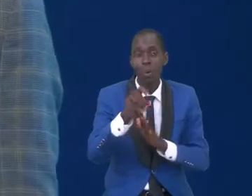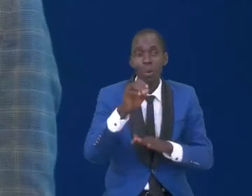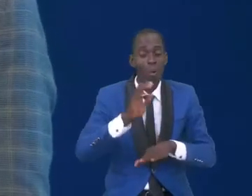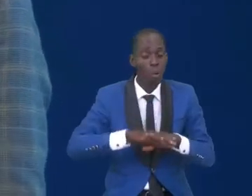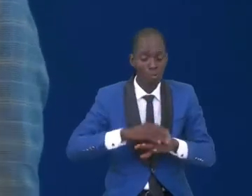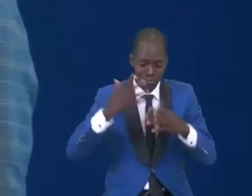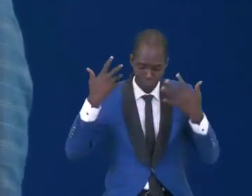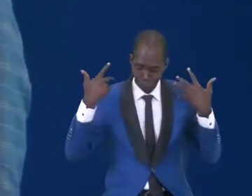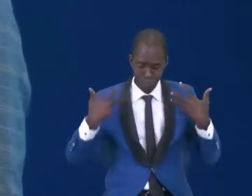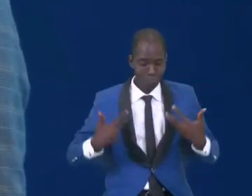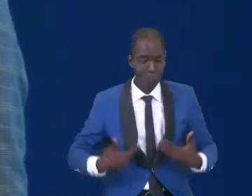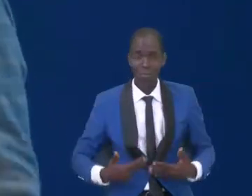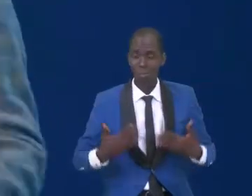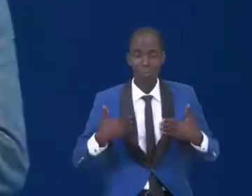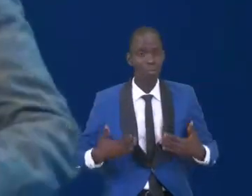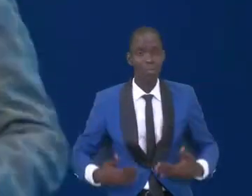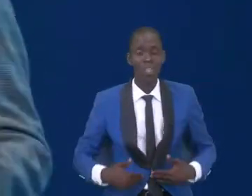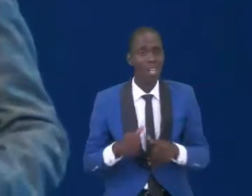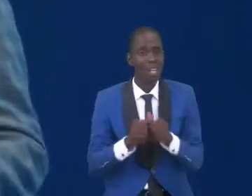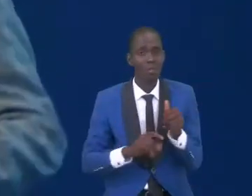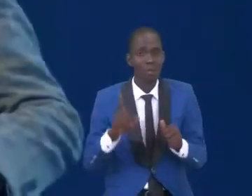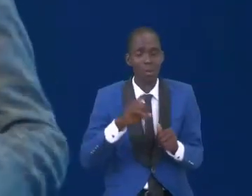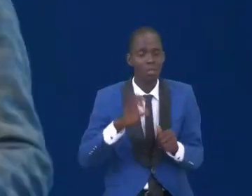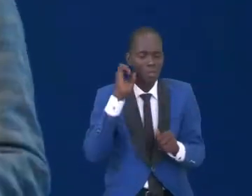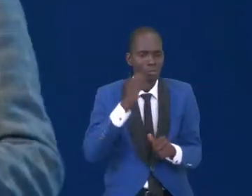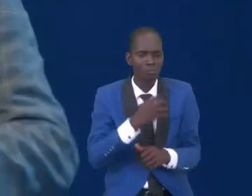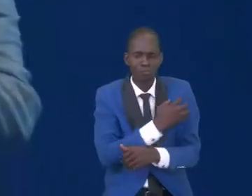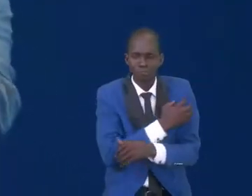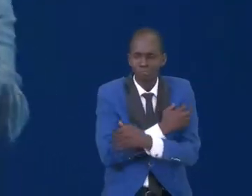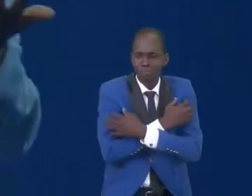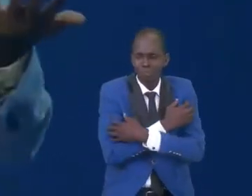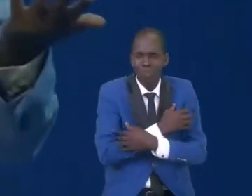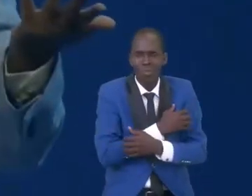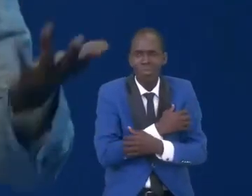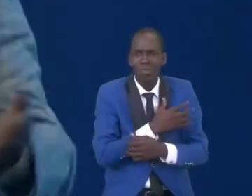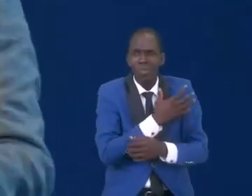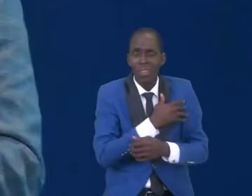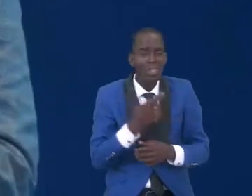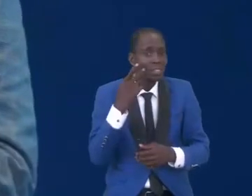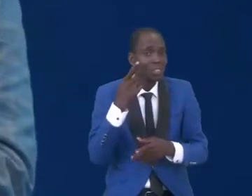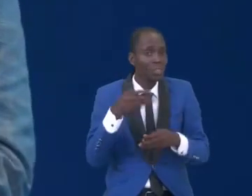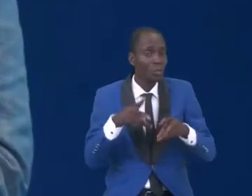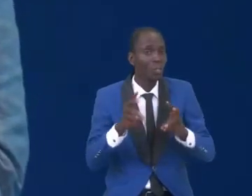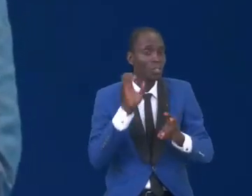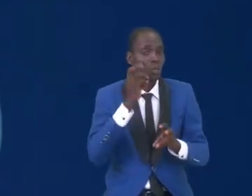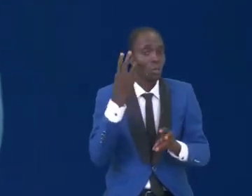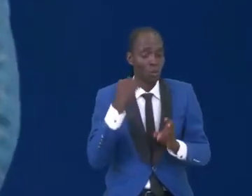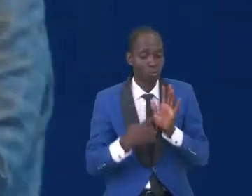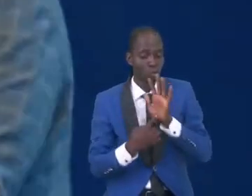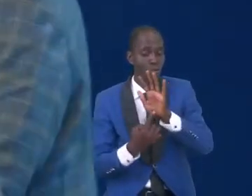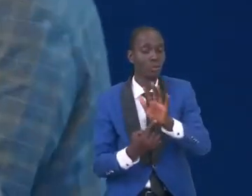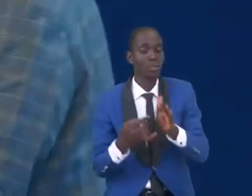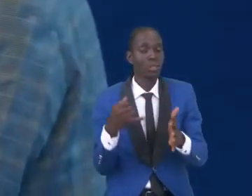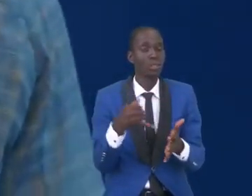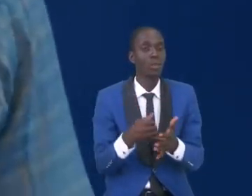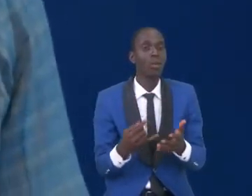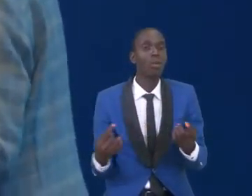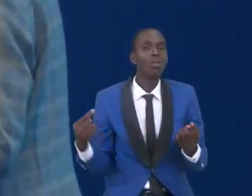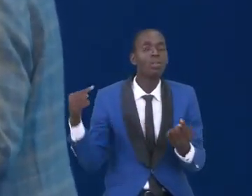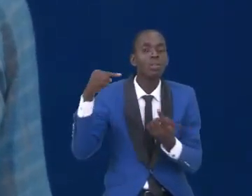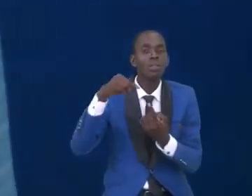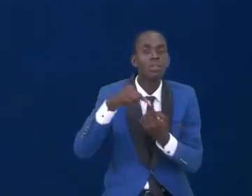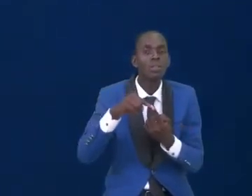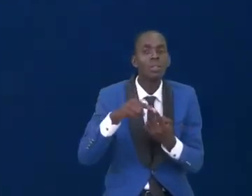over? Everywhere she'll scratch, and you saw the way she was demonstrating until